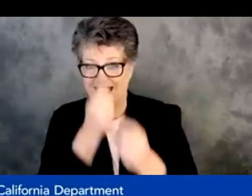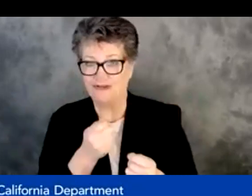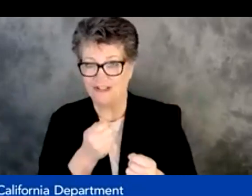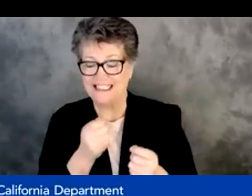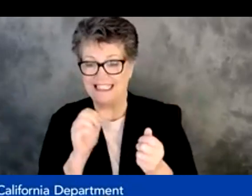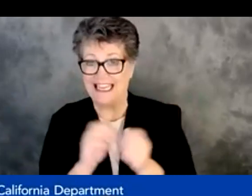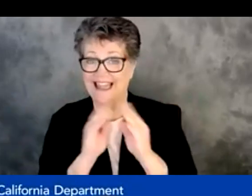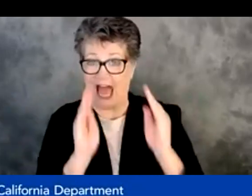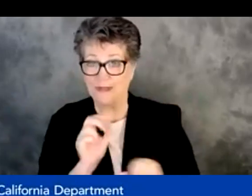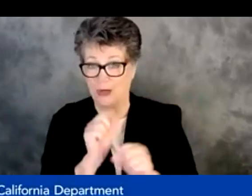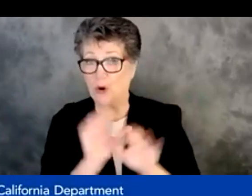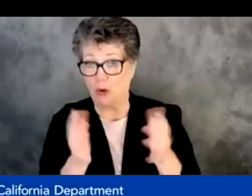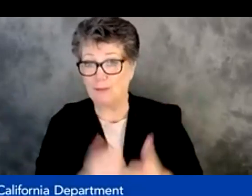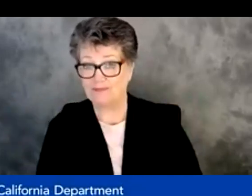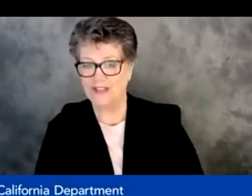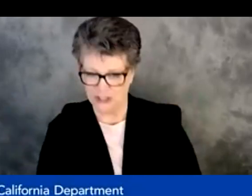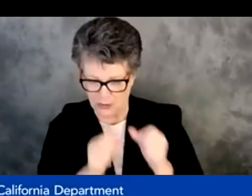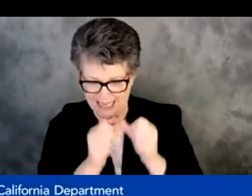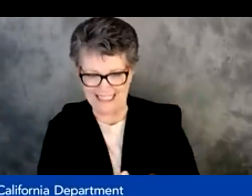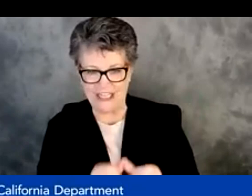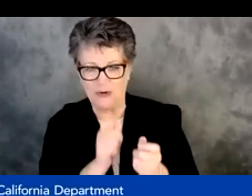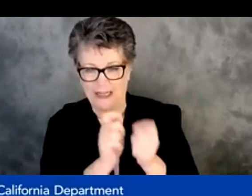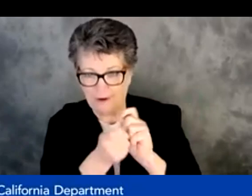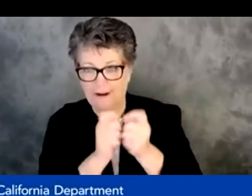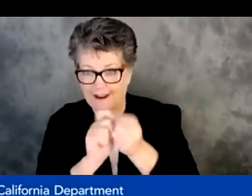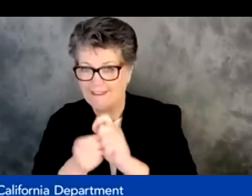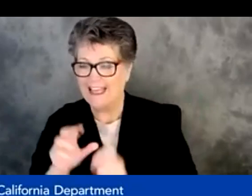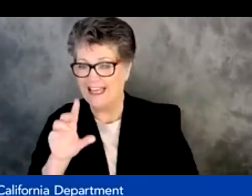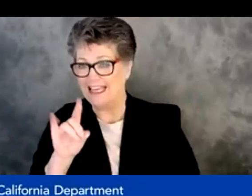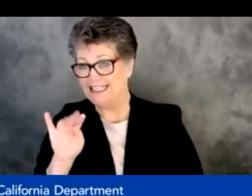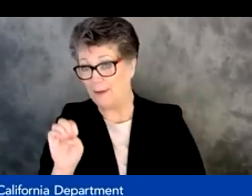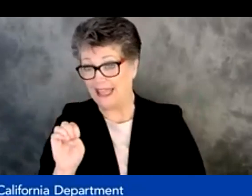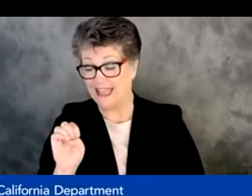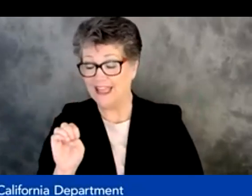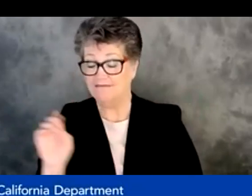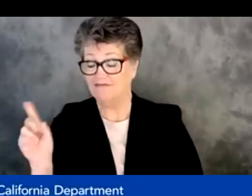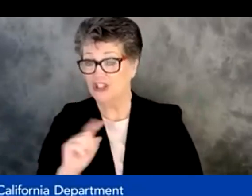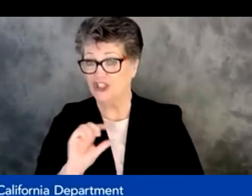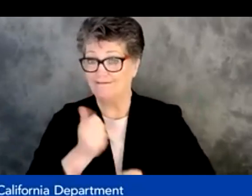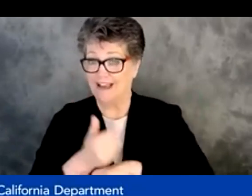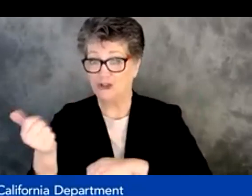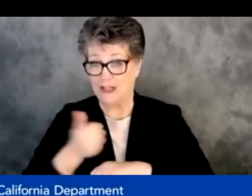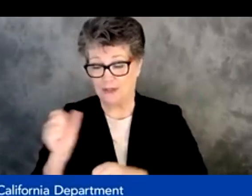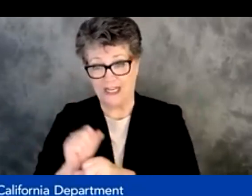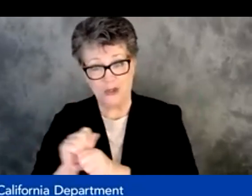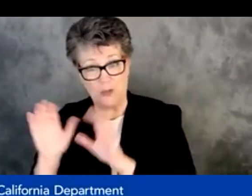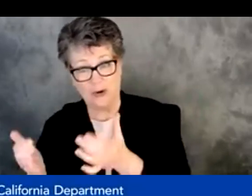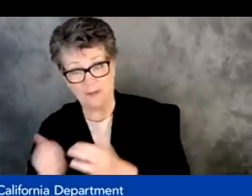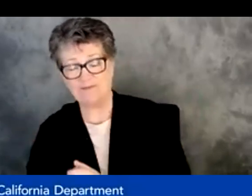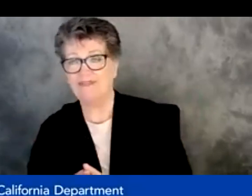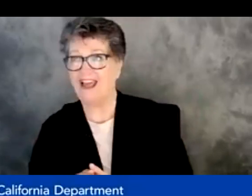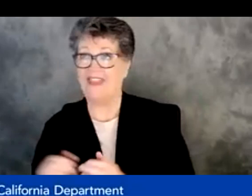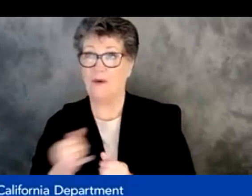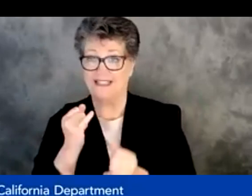a housing work group. So we continue to iterate. Debbie's formed a transportation work group. That was our